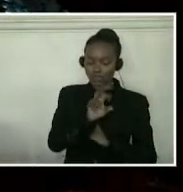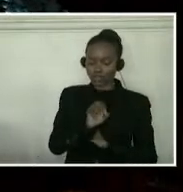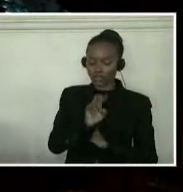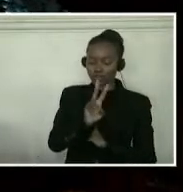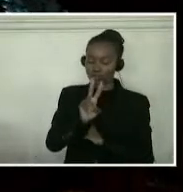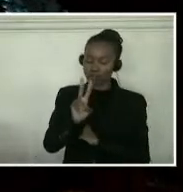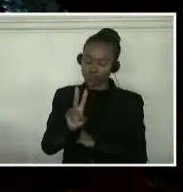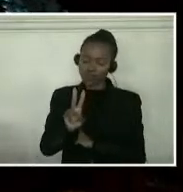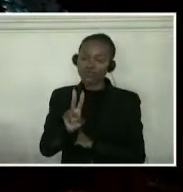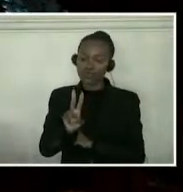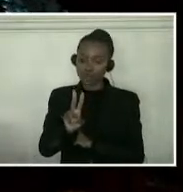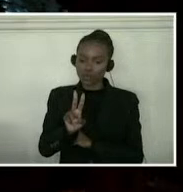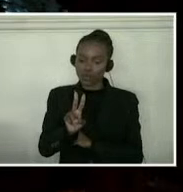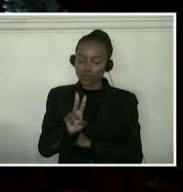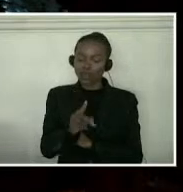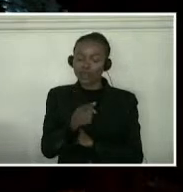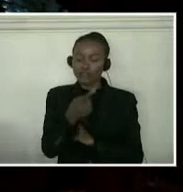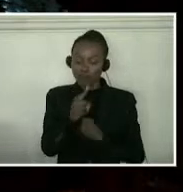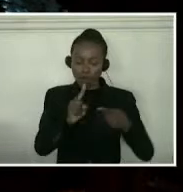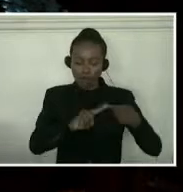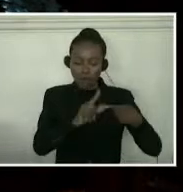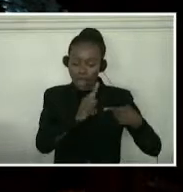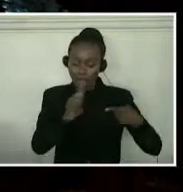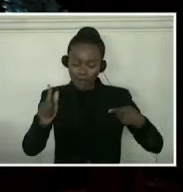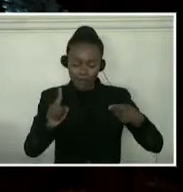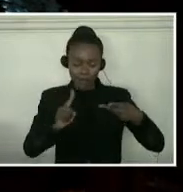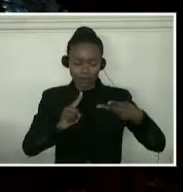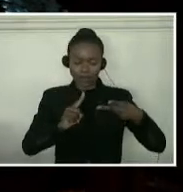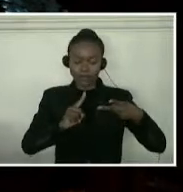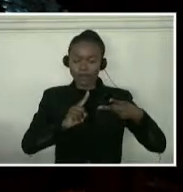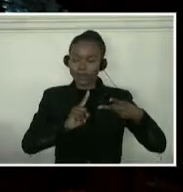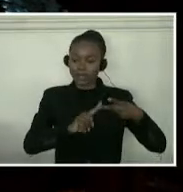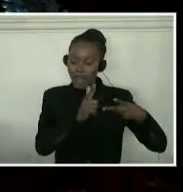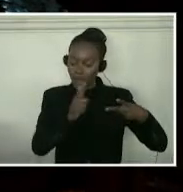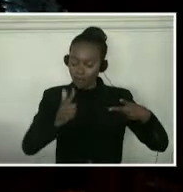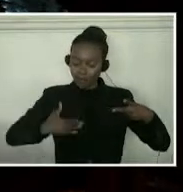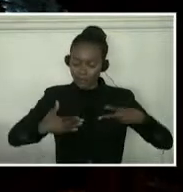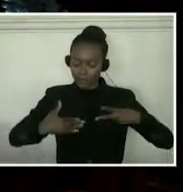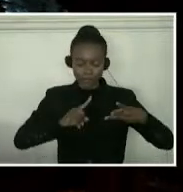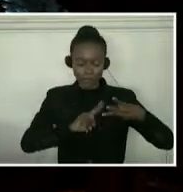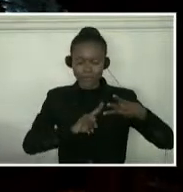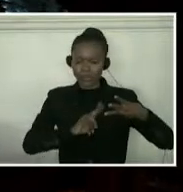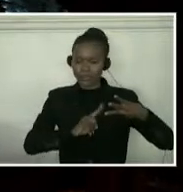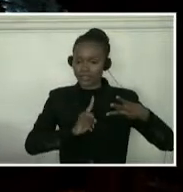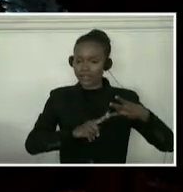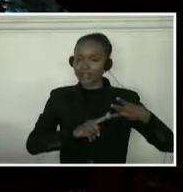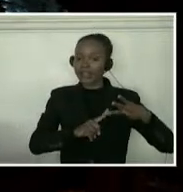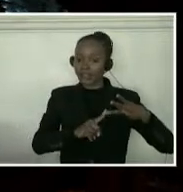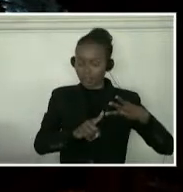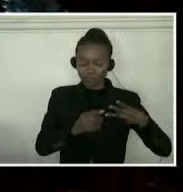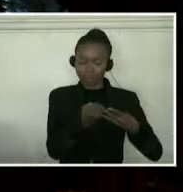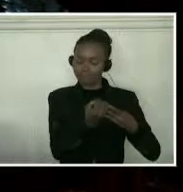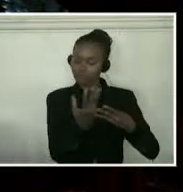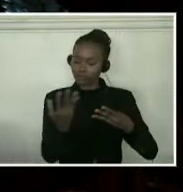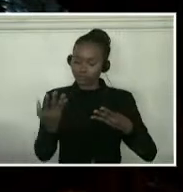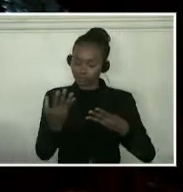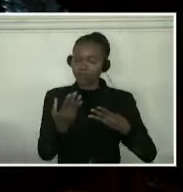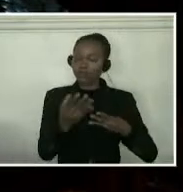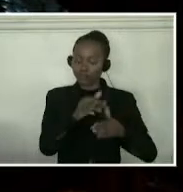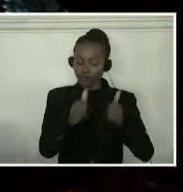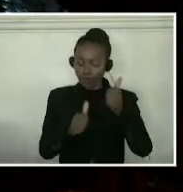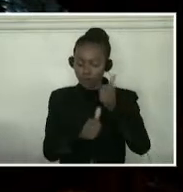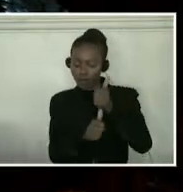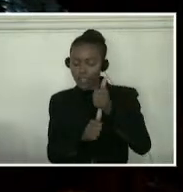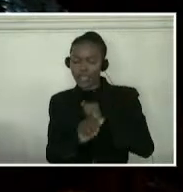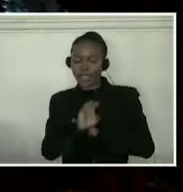library practitioners and library assistant under the epw p integrated grant for provinces we do